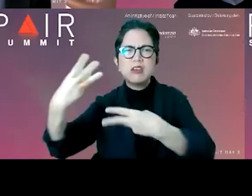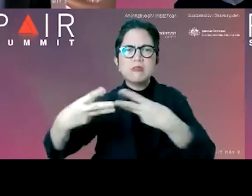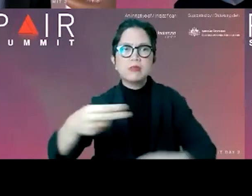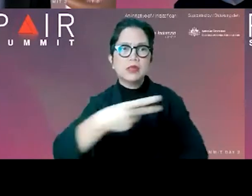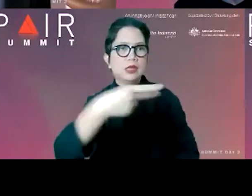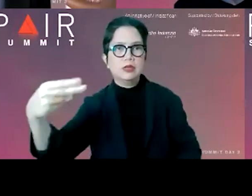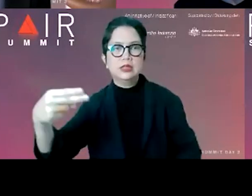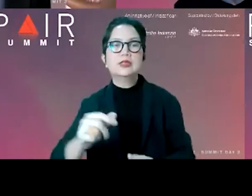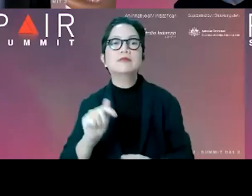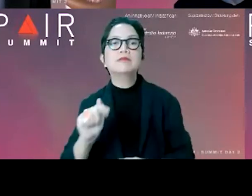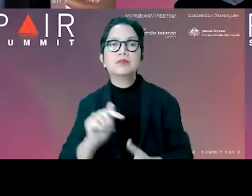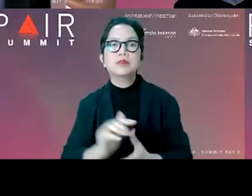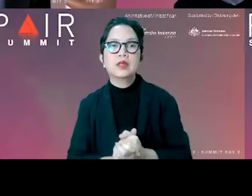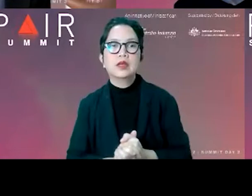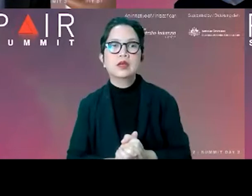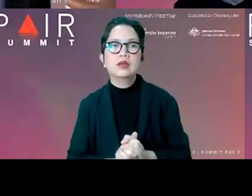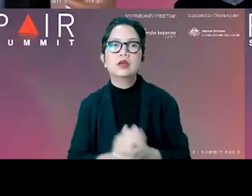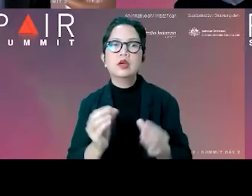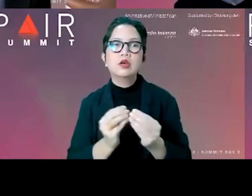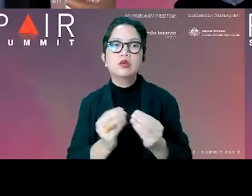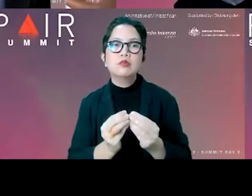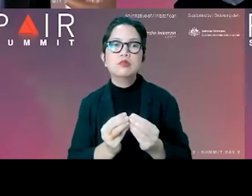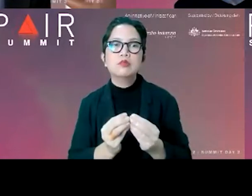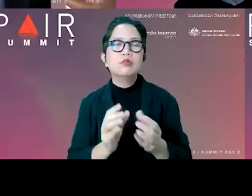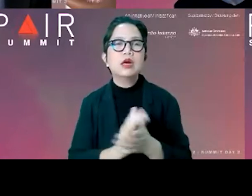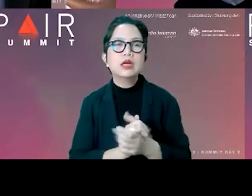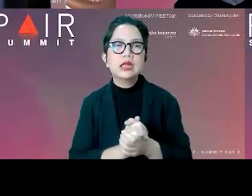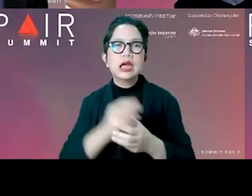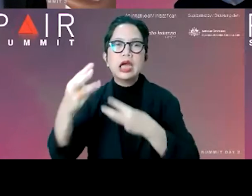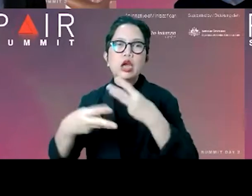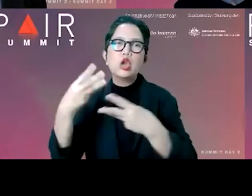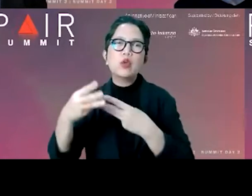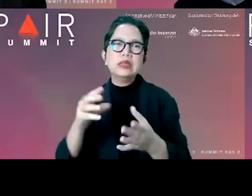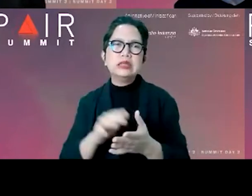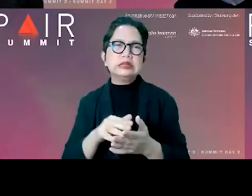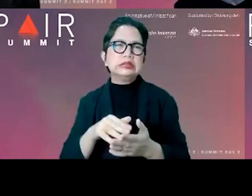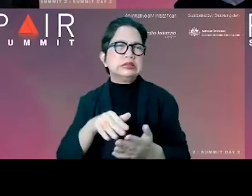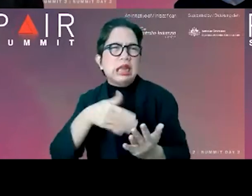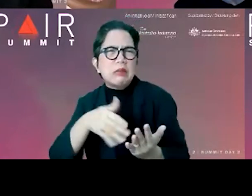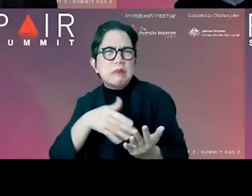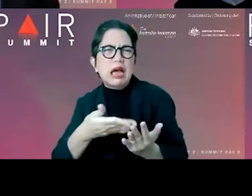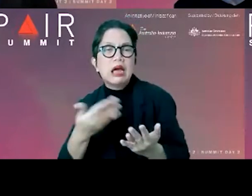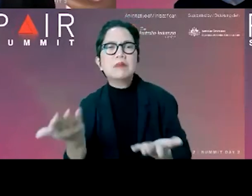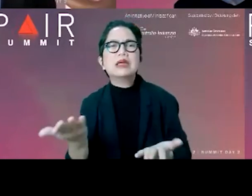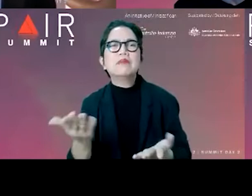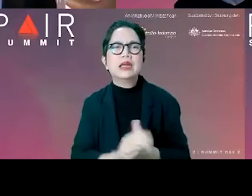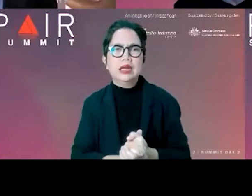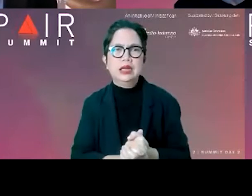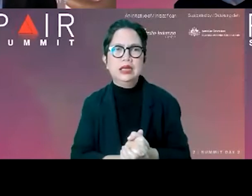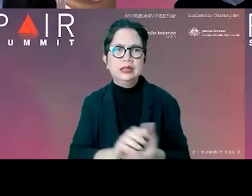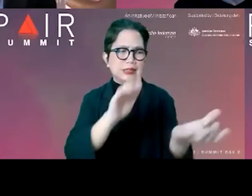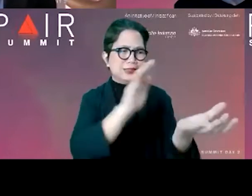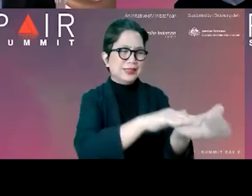the economy. And what's the right balance between this opposing objective of keeping people healthy and keeping the